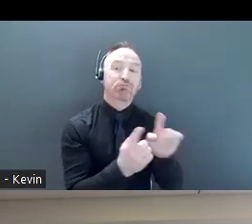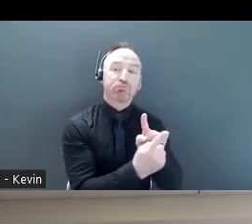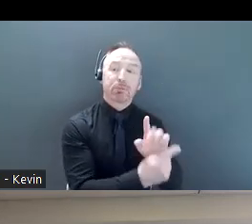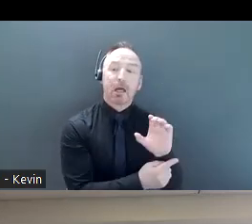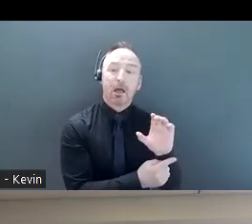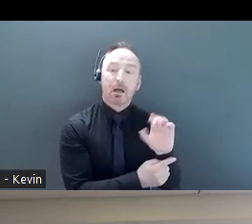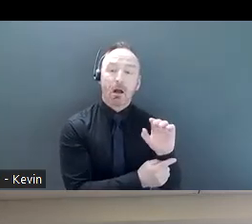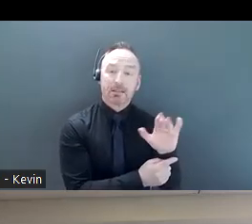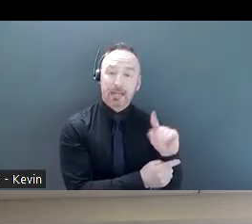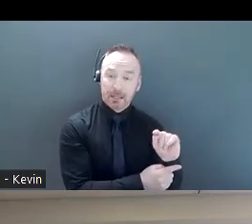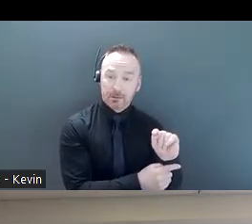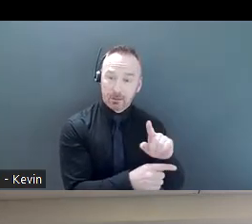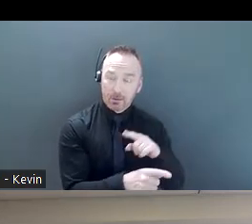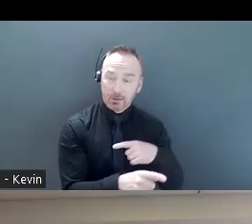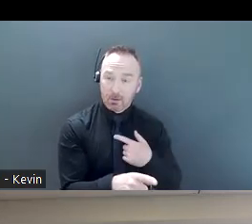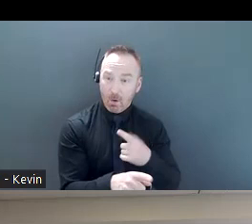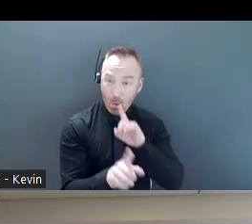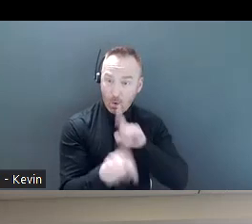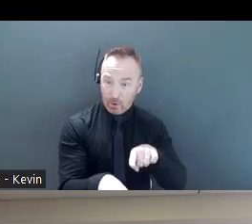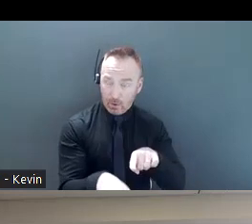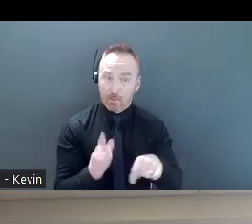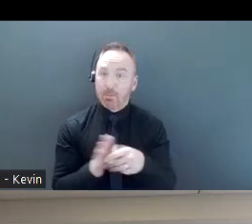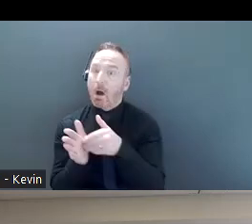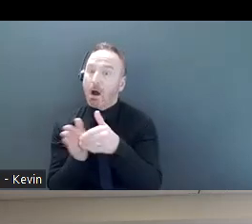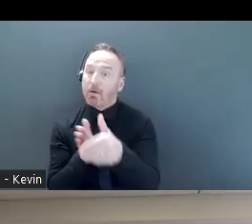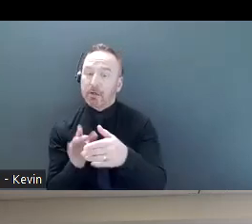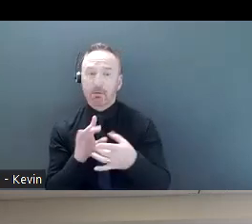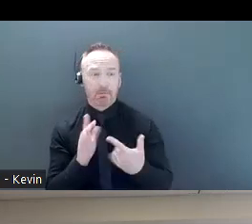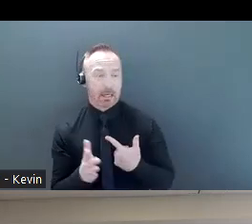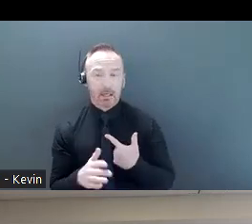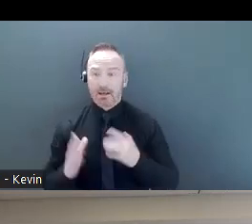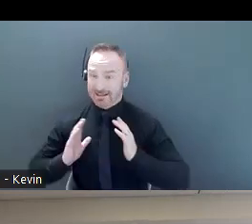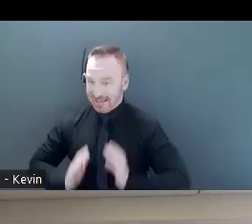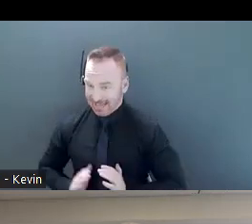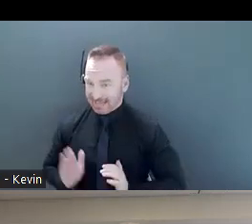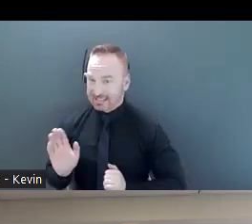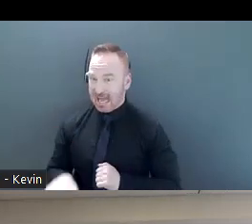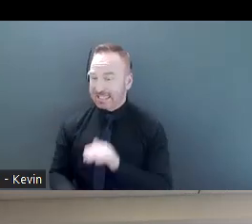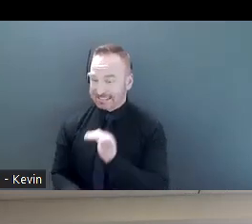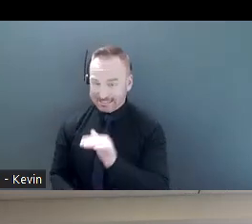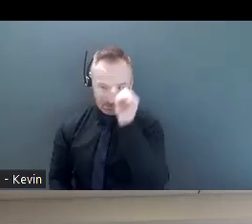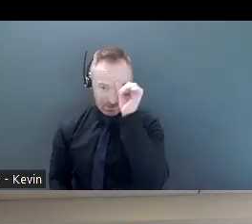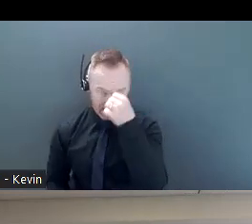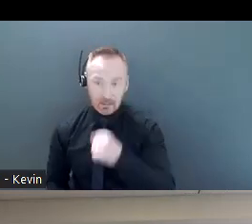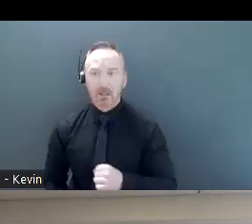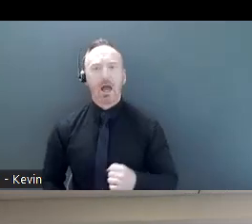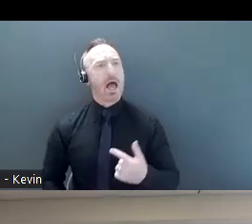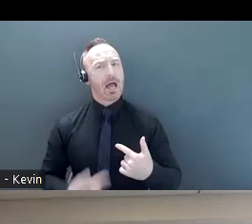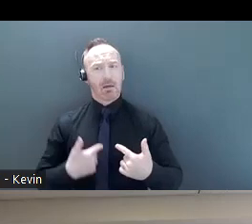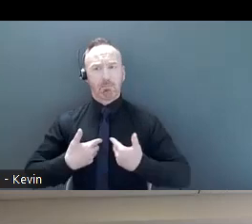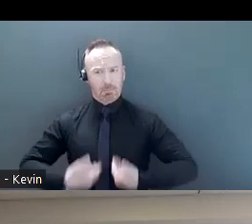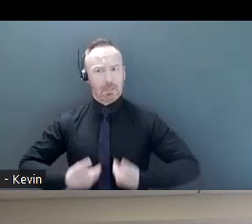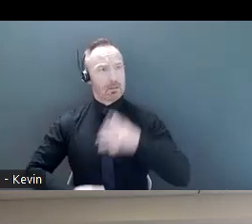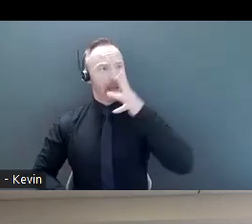to remind my clients about, because people like to view, as a parent, I have rights. And I